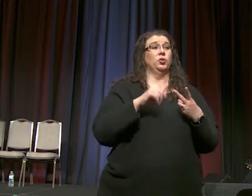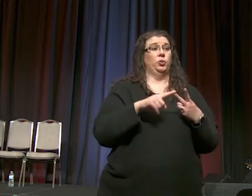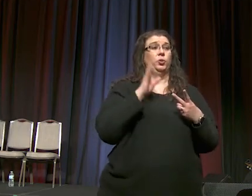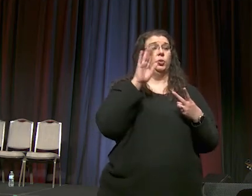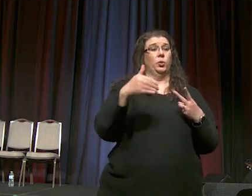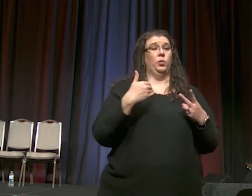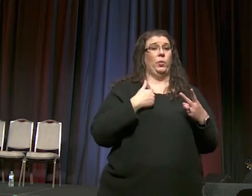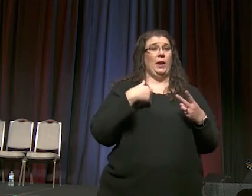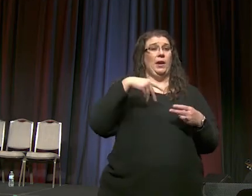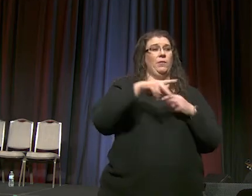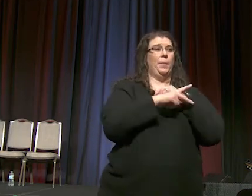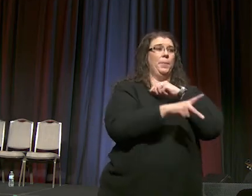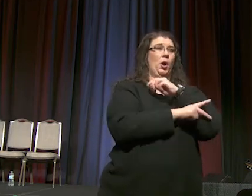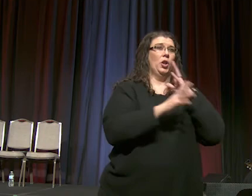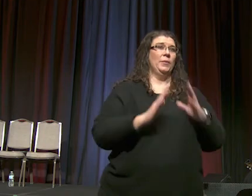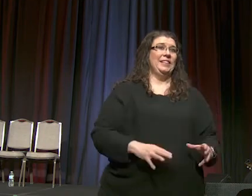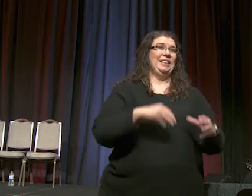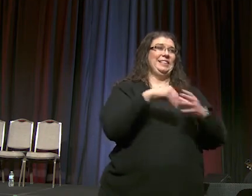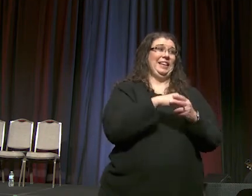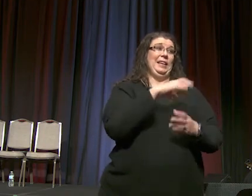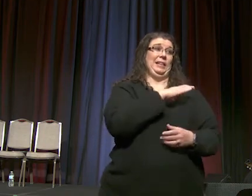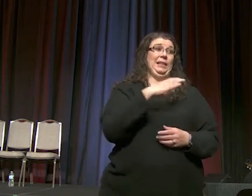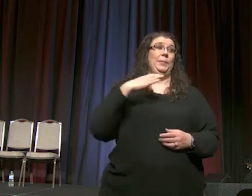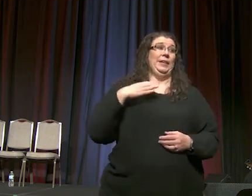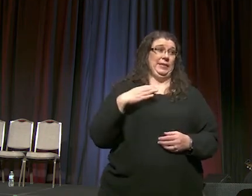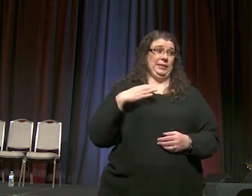there be parliamentarians in the committees?